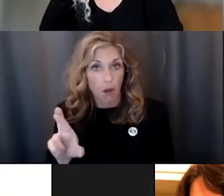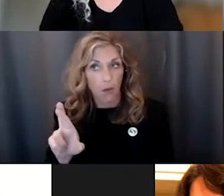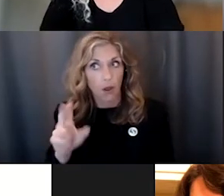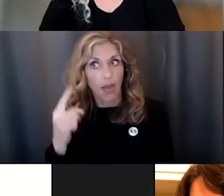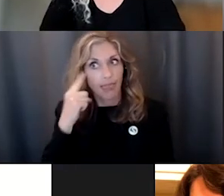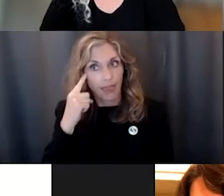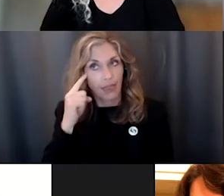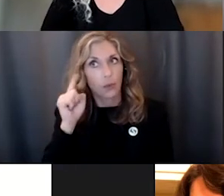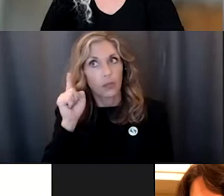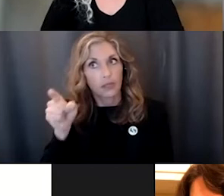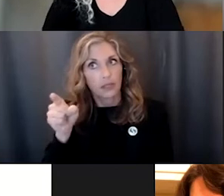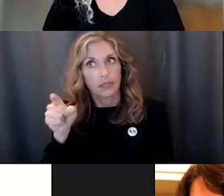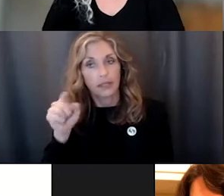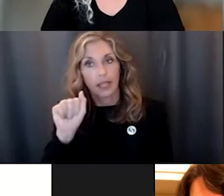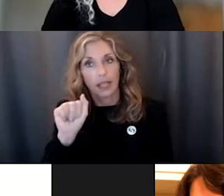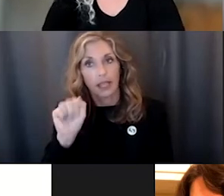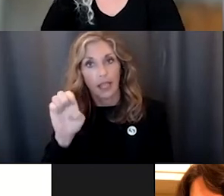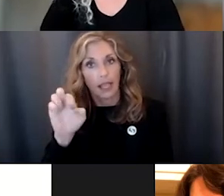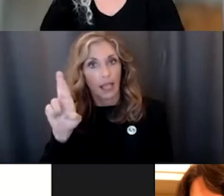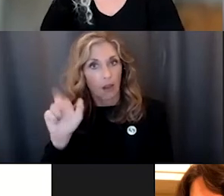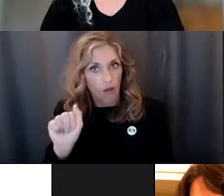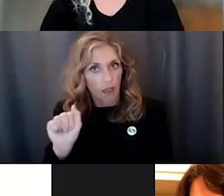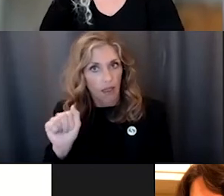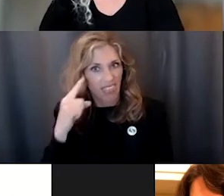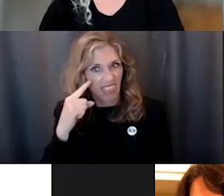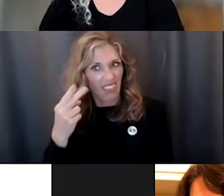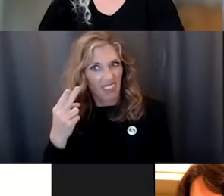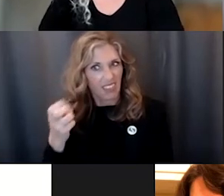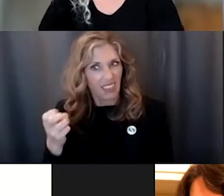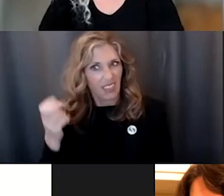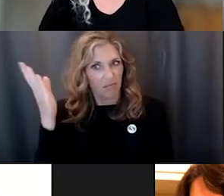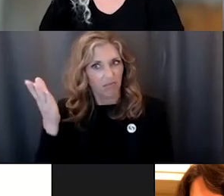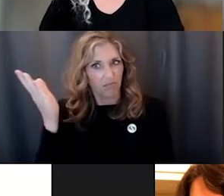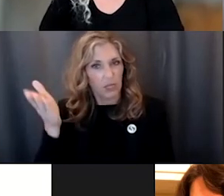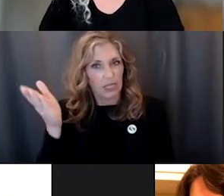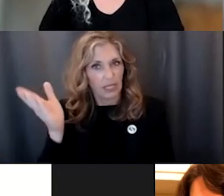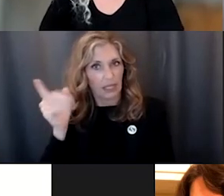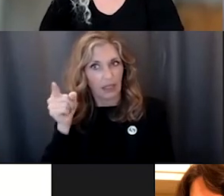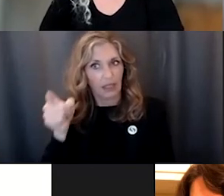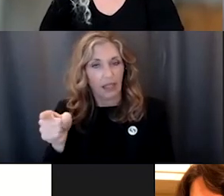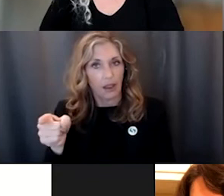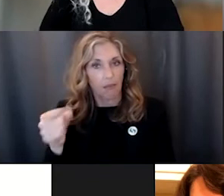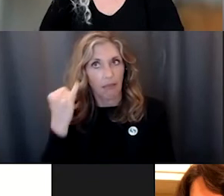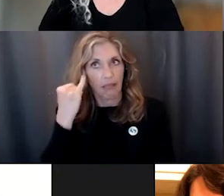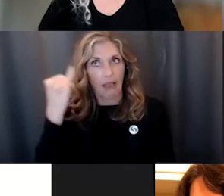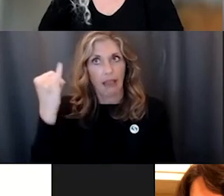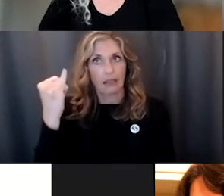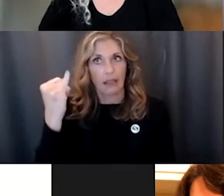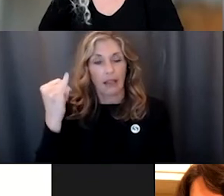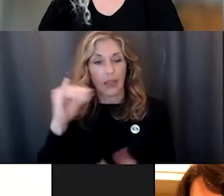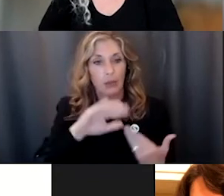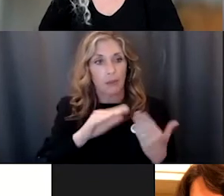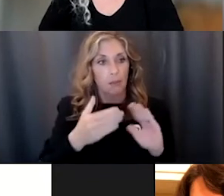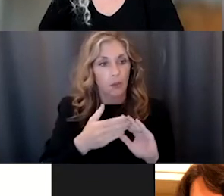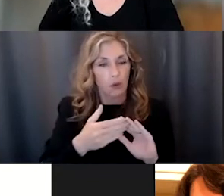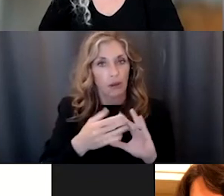he might have presented there, but that whole notion of the community of congruence